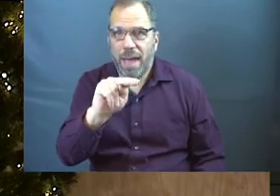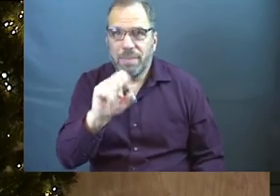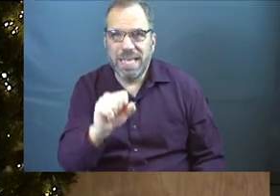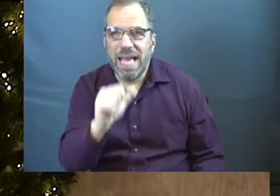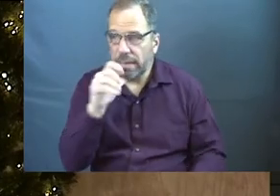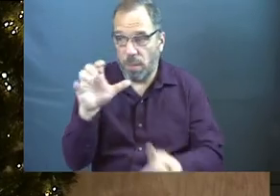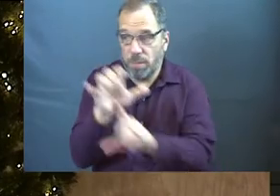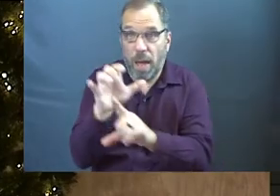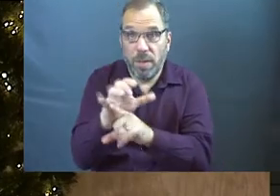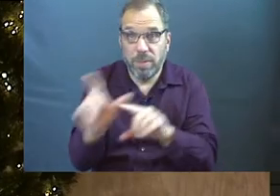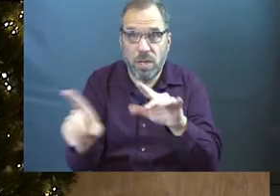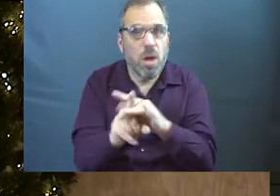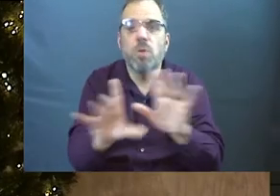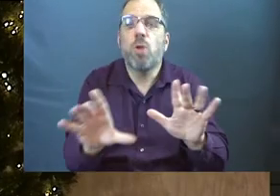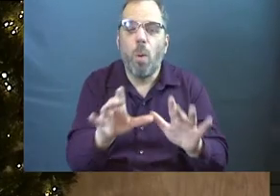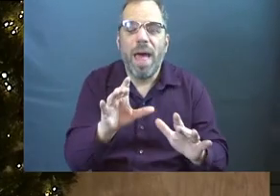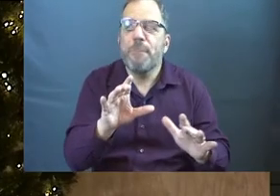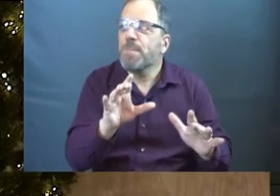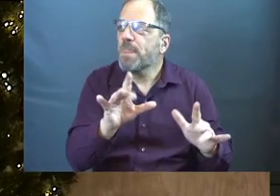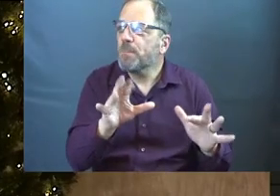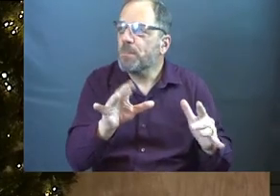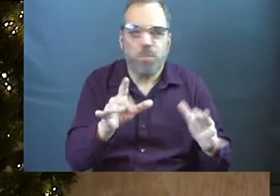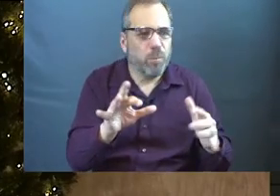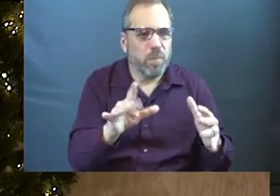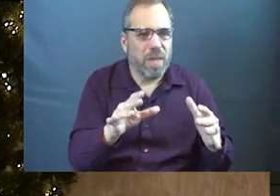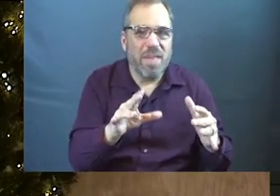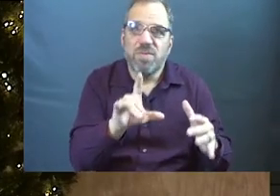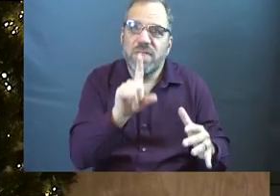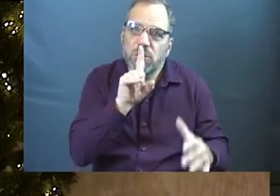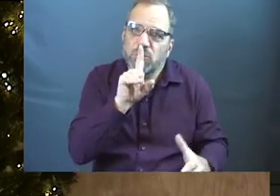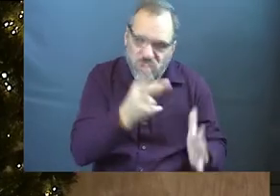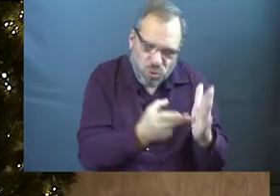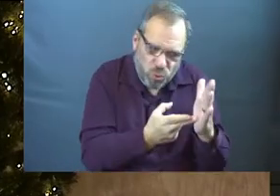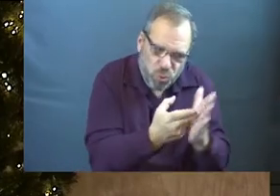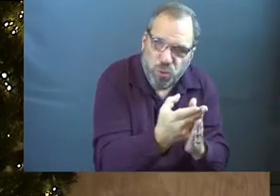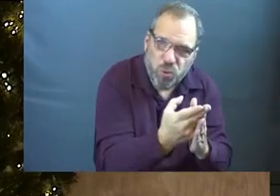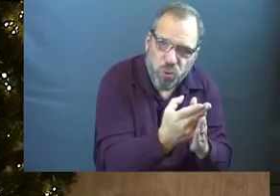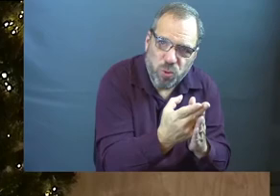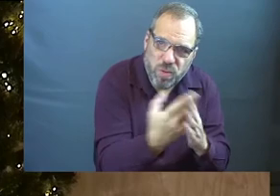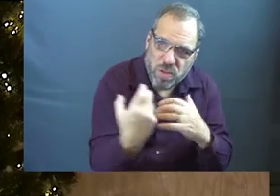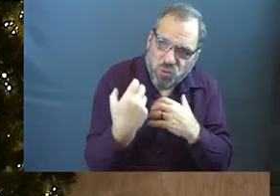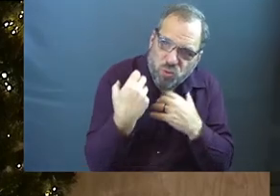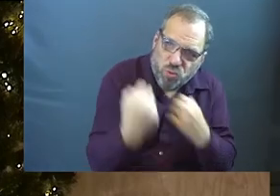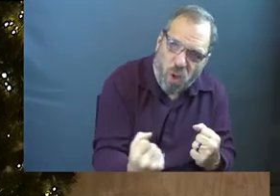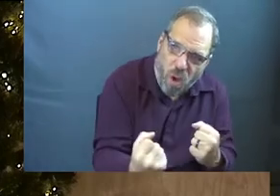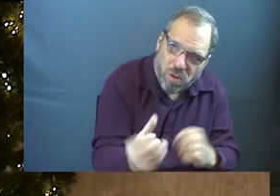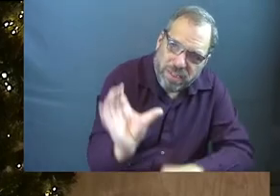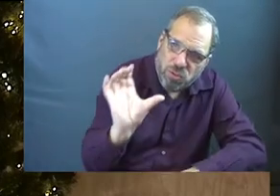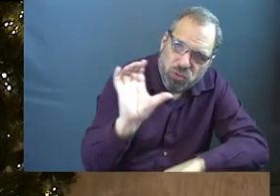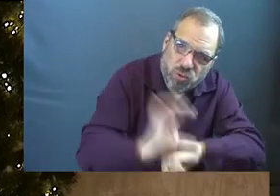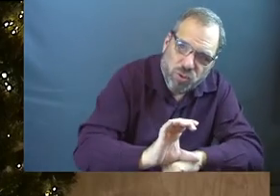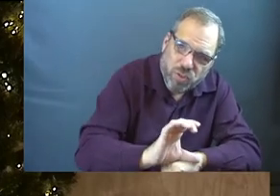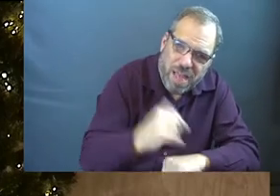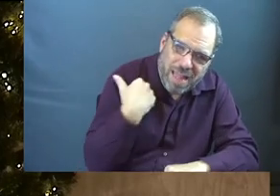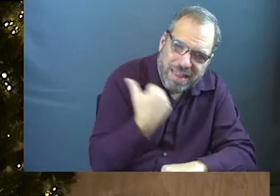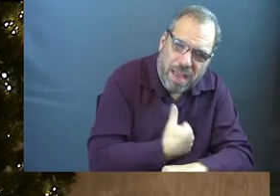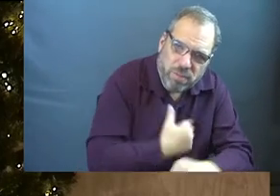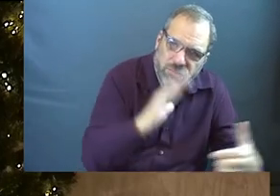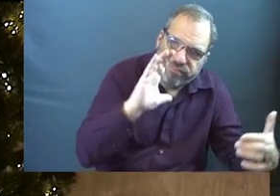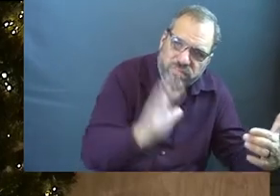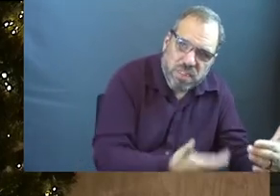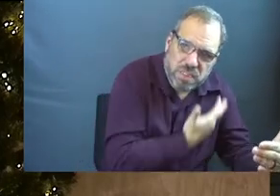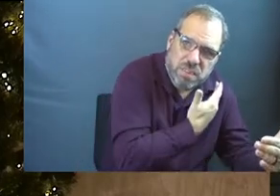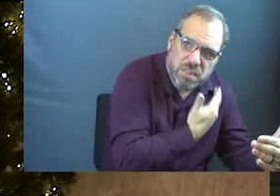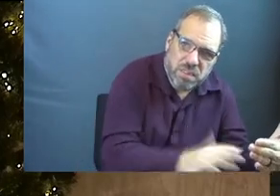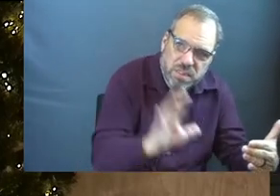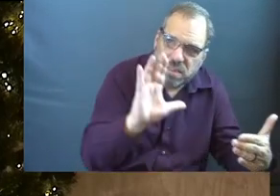were popular when they came out, but because their truth is so strong to the church that we just keep singing